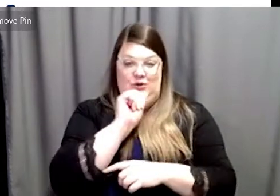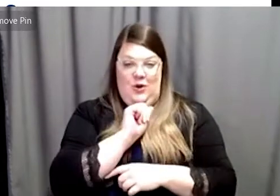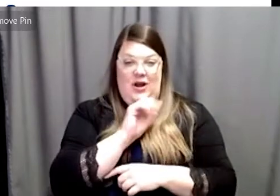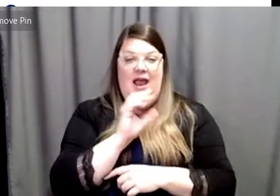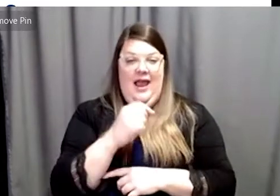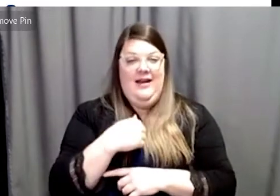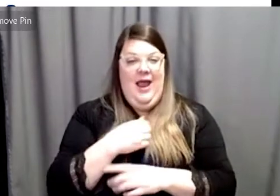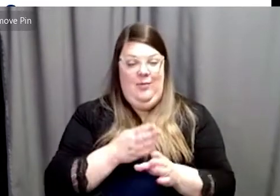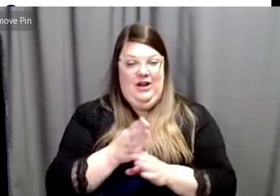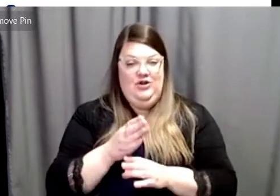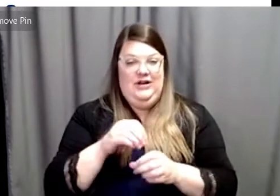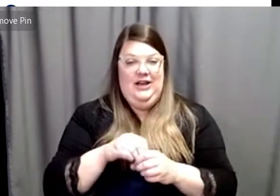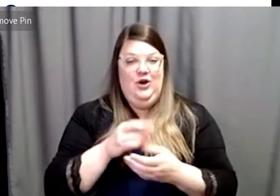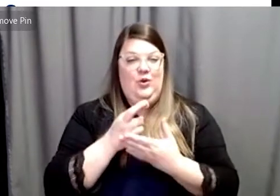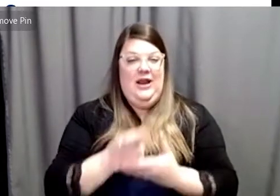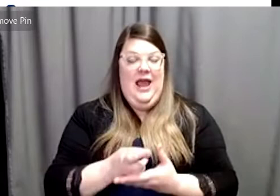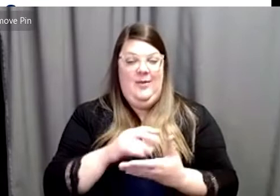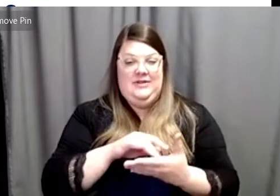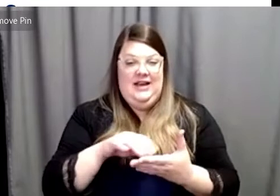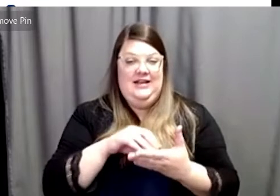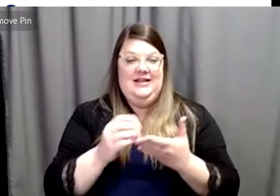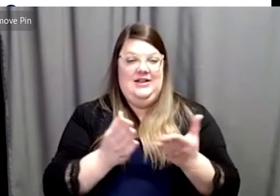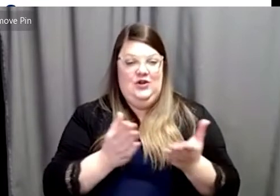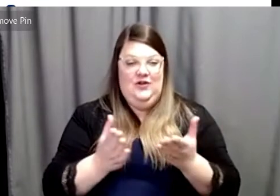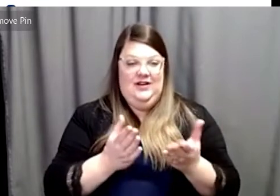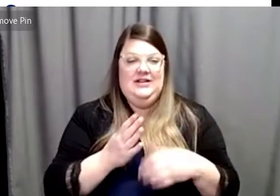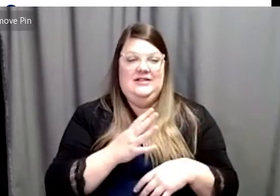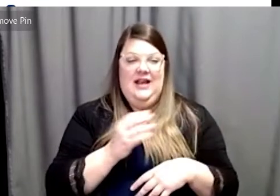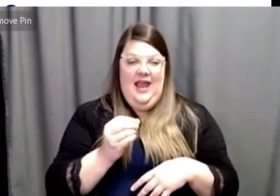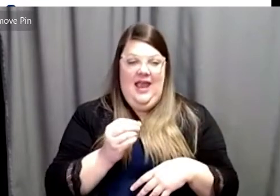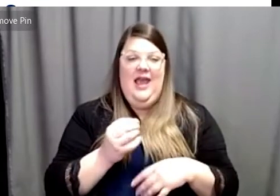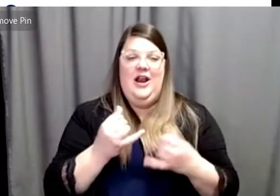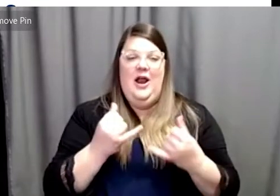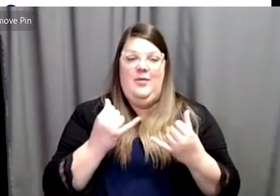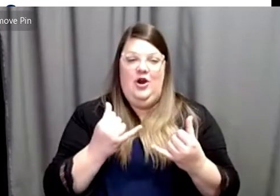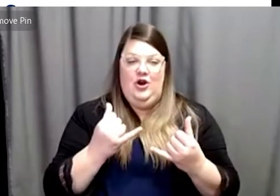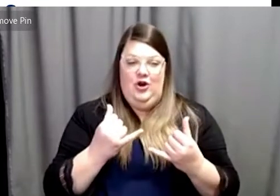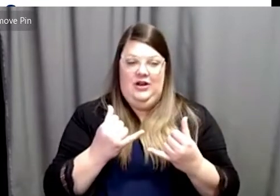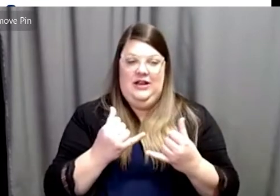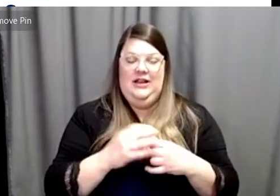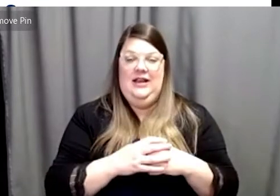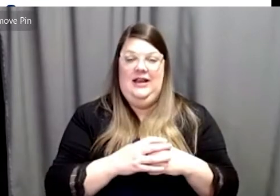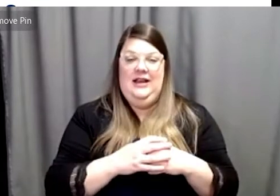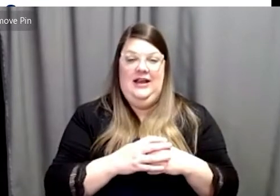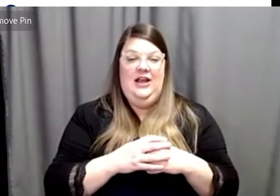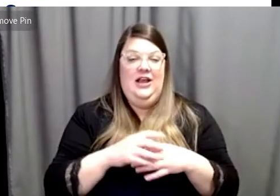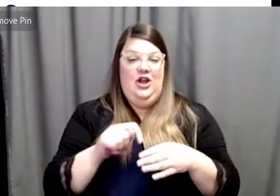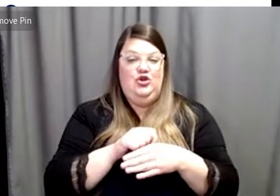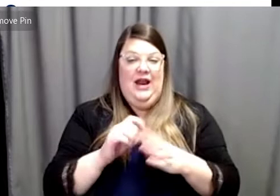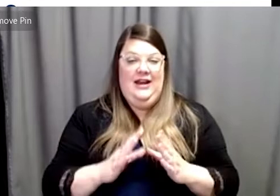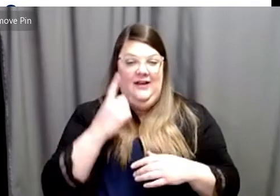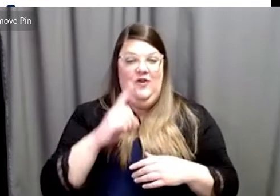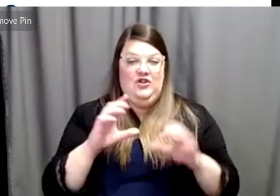I'm majoring in rehab studies and service. And I am currently a trainee for the certificate